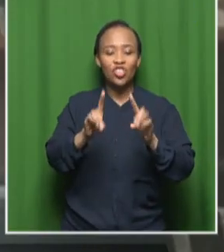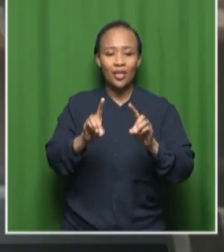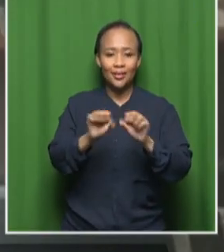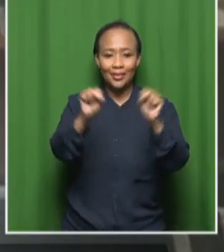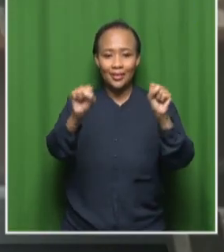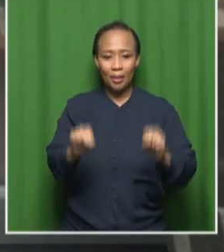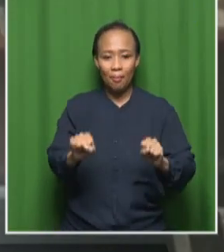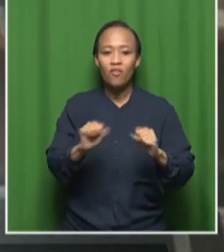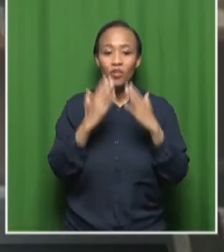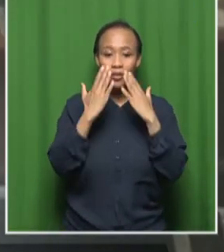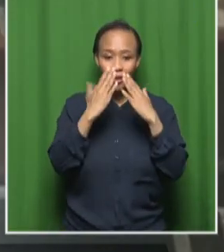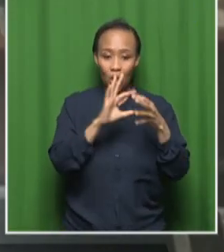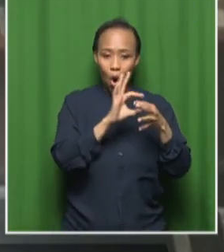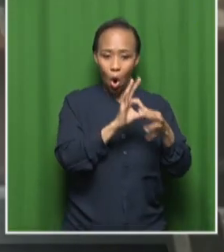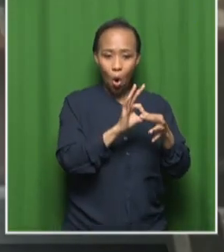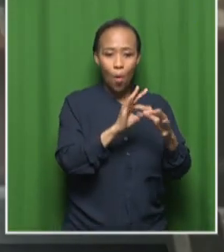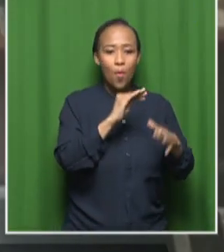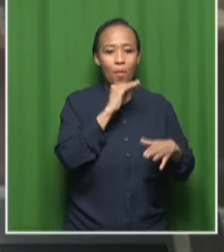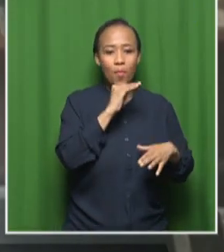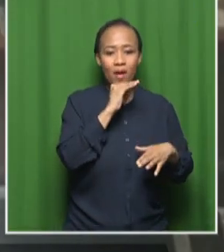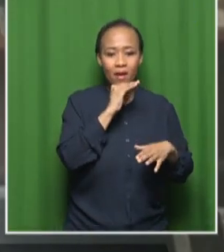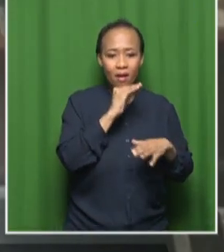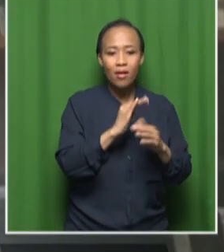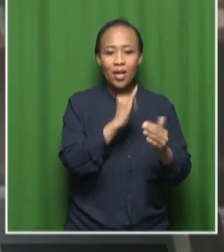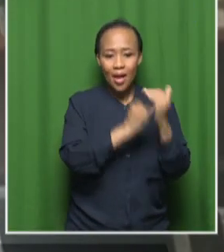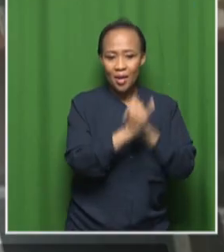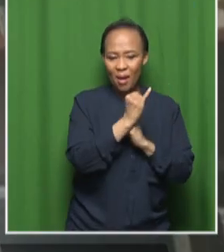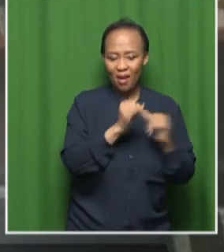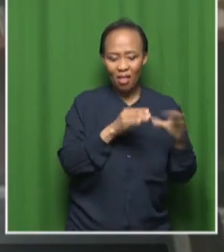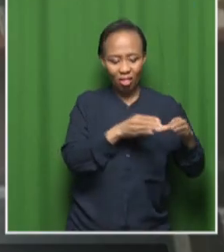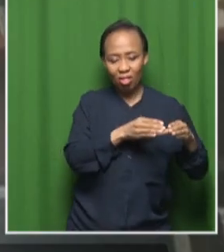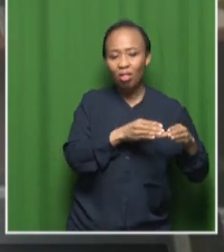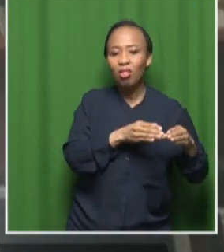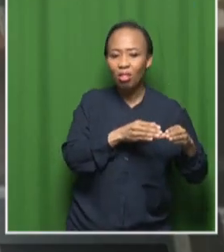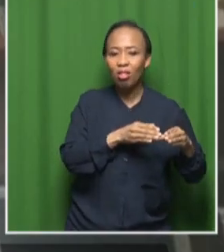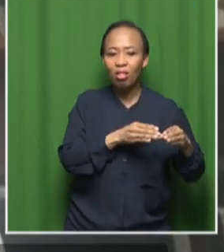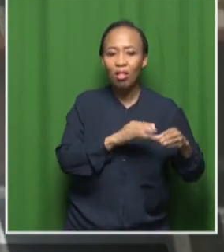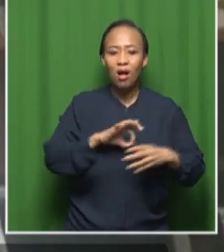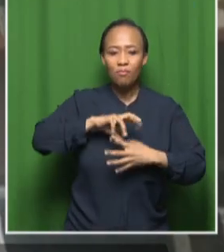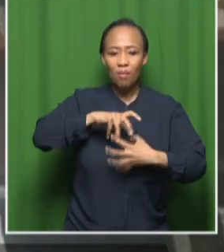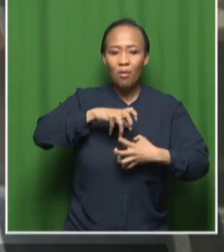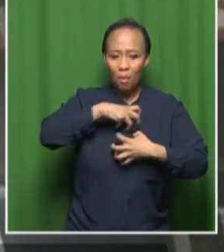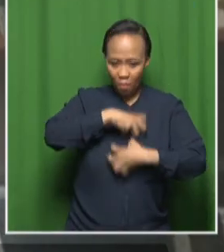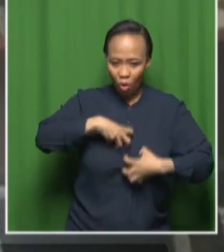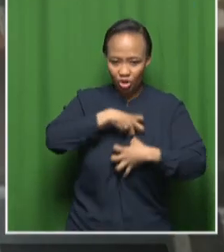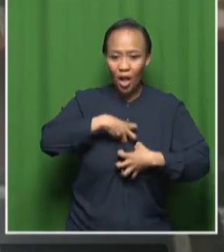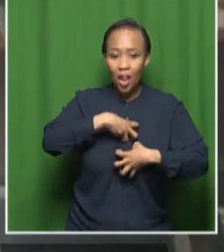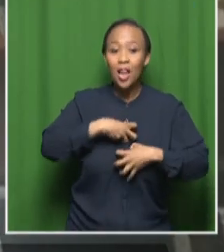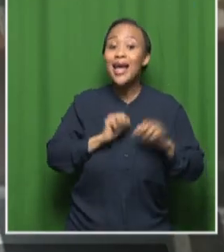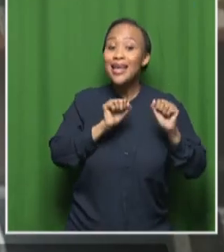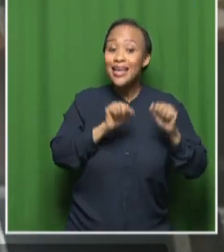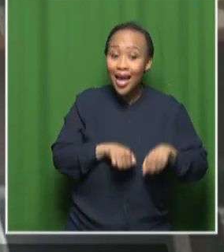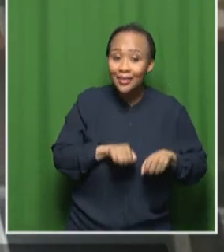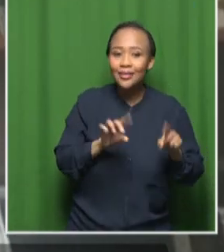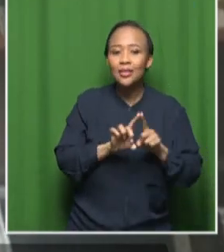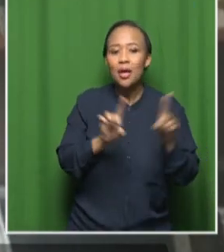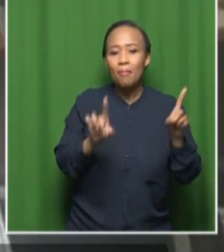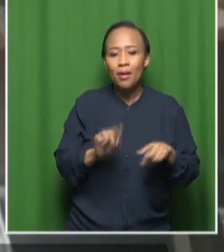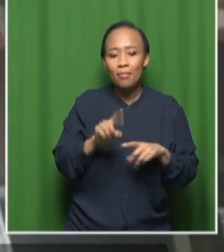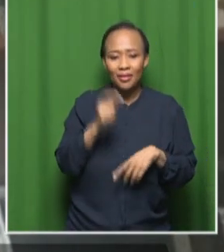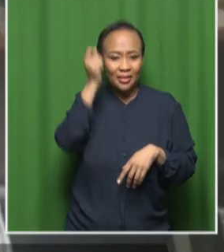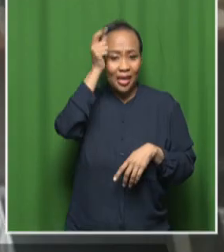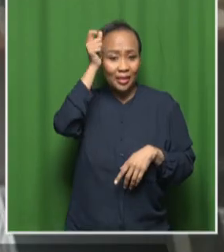homeschooling. But of course, homeschooling you would be able to homeschool in a vernacular, but